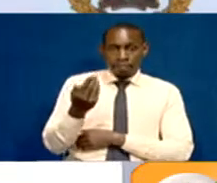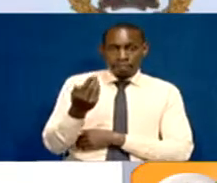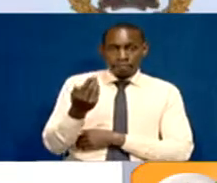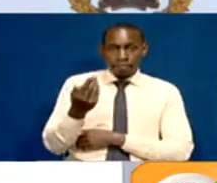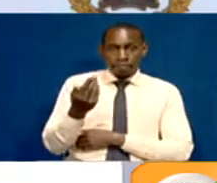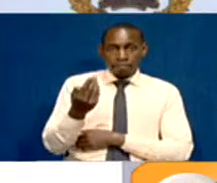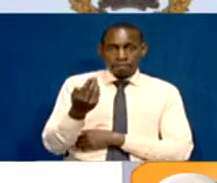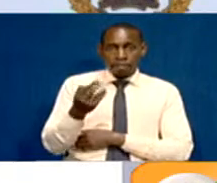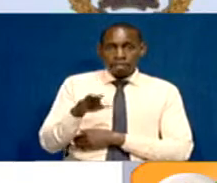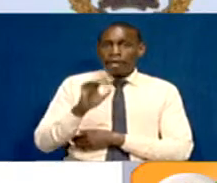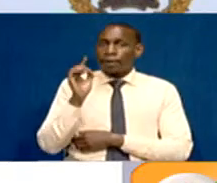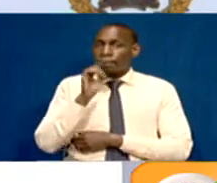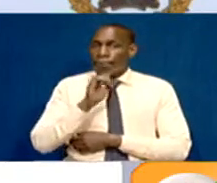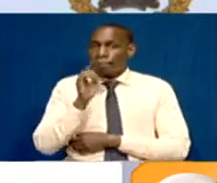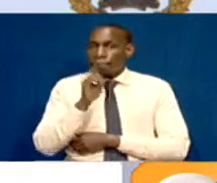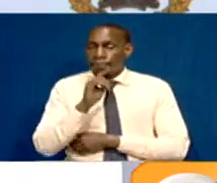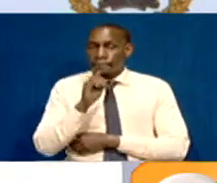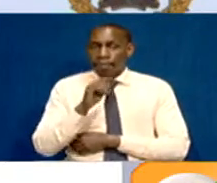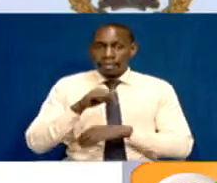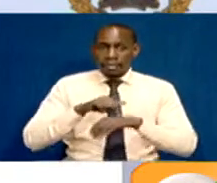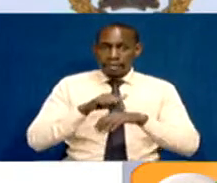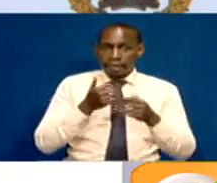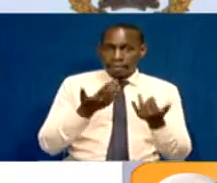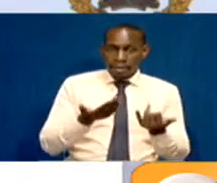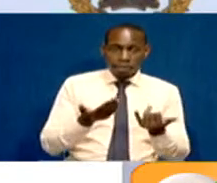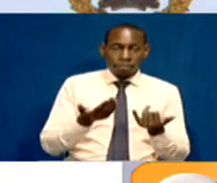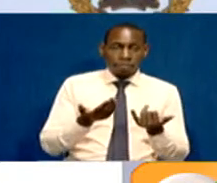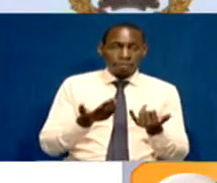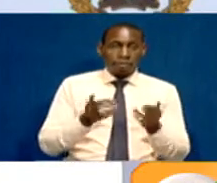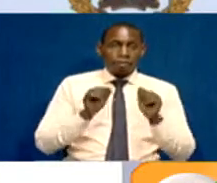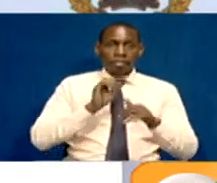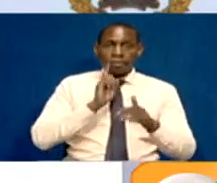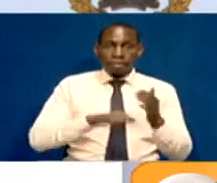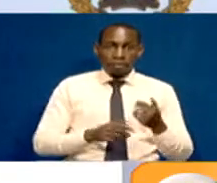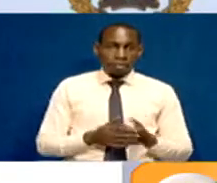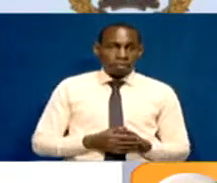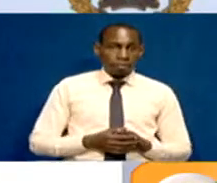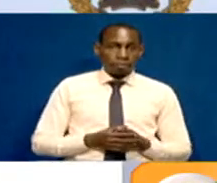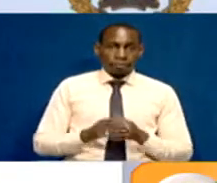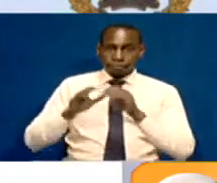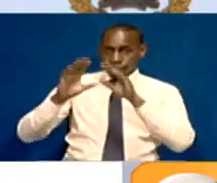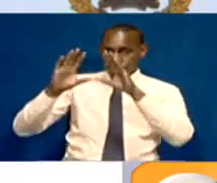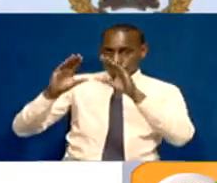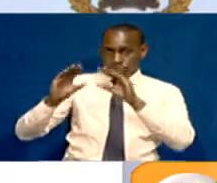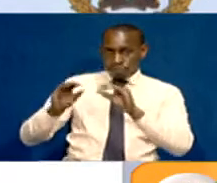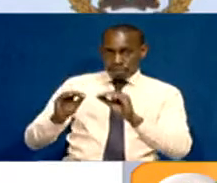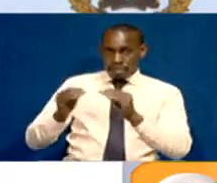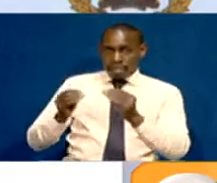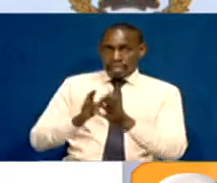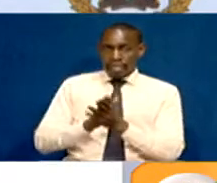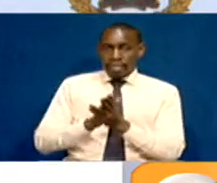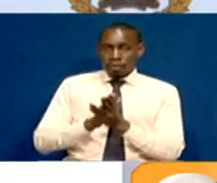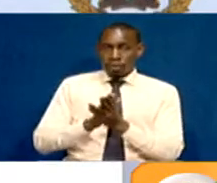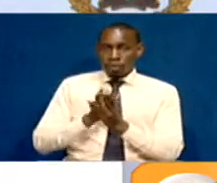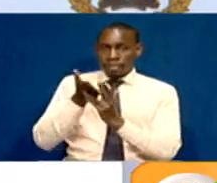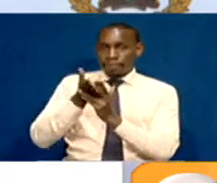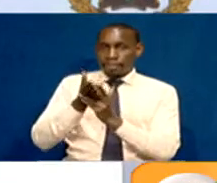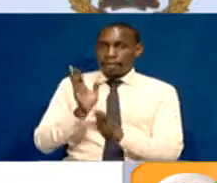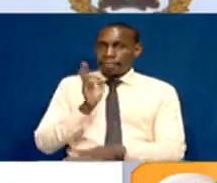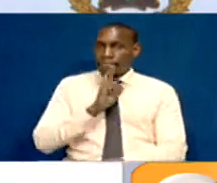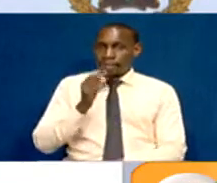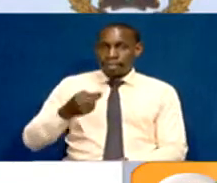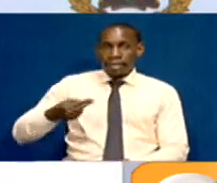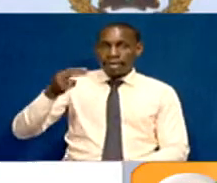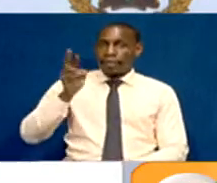spot, at this time we could say it has gone down to medium risk, not